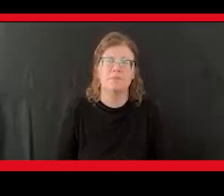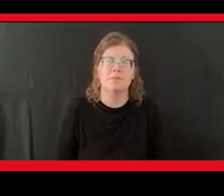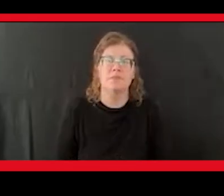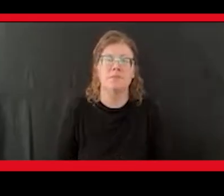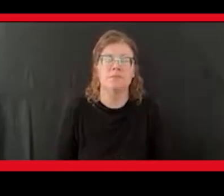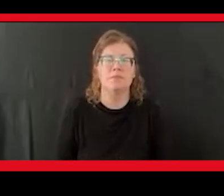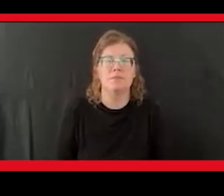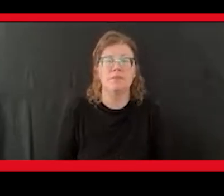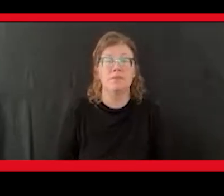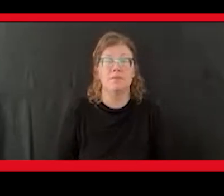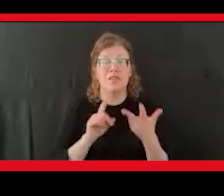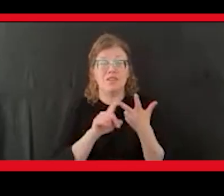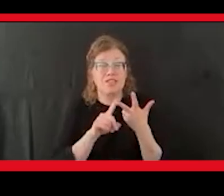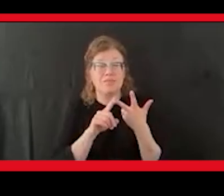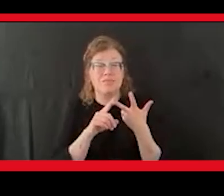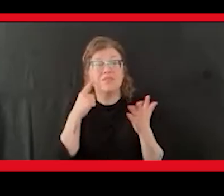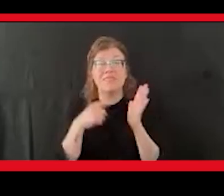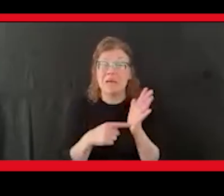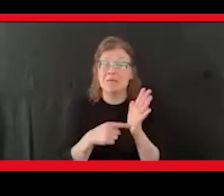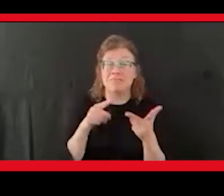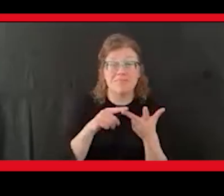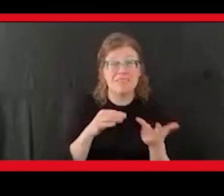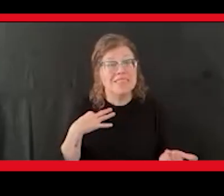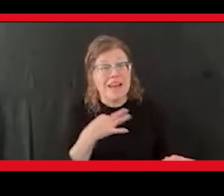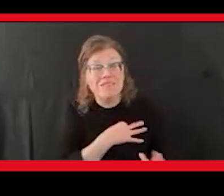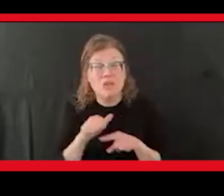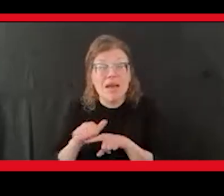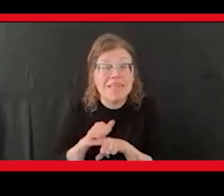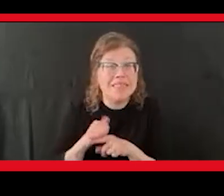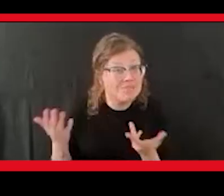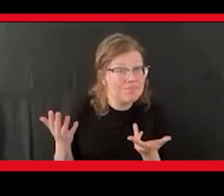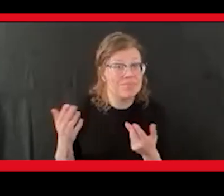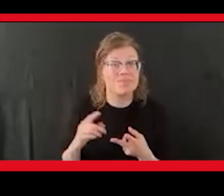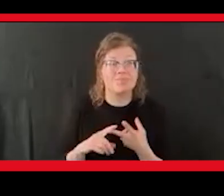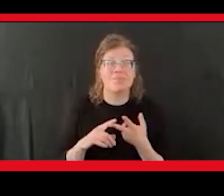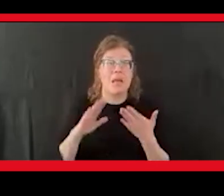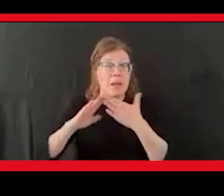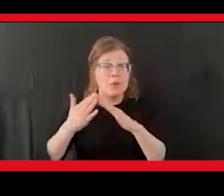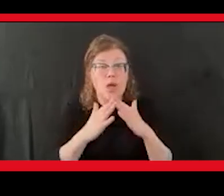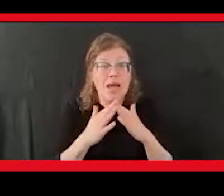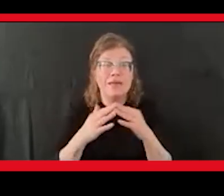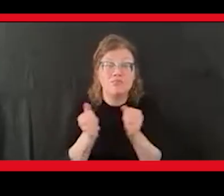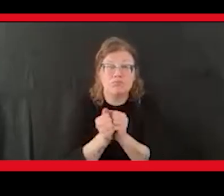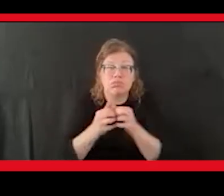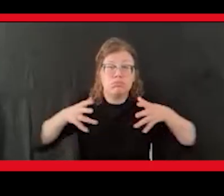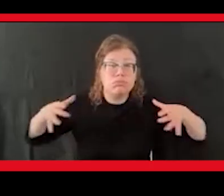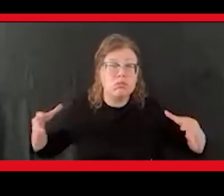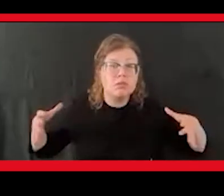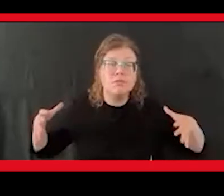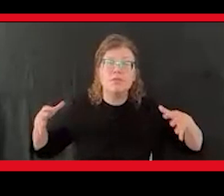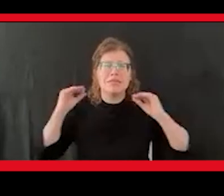or community building that clearly results in area of truth and